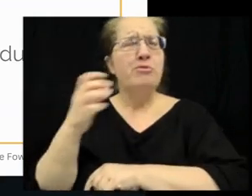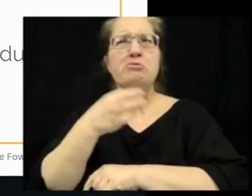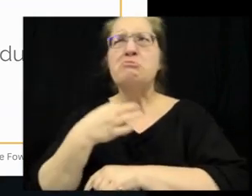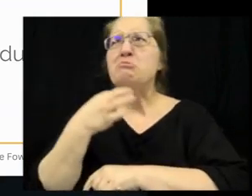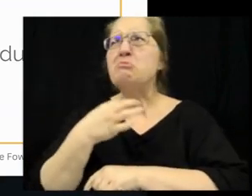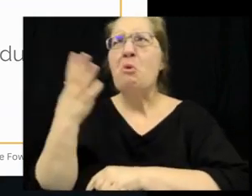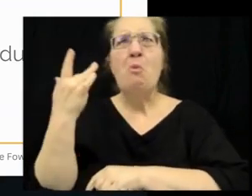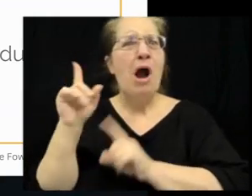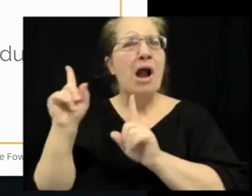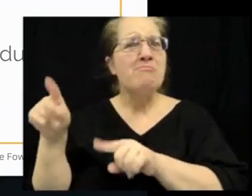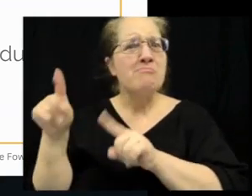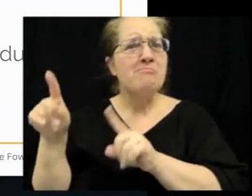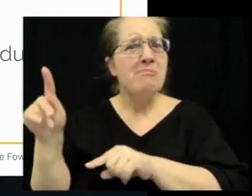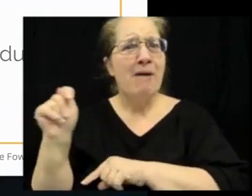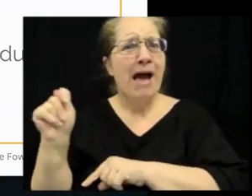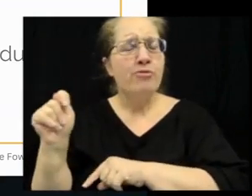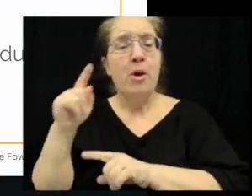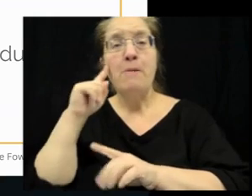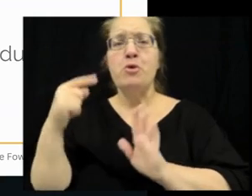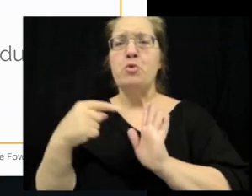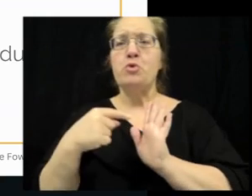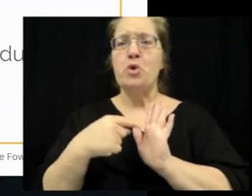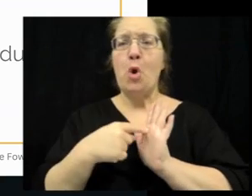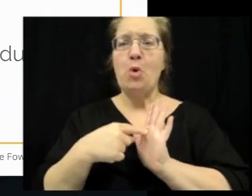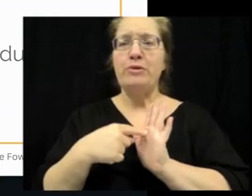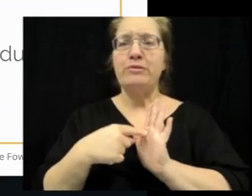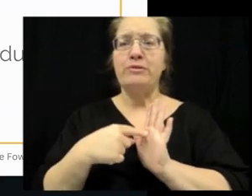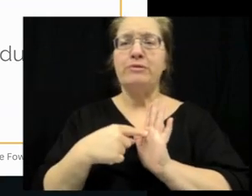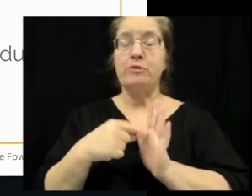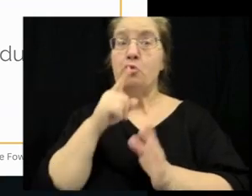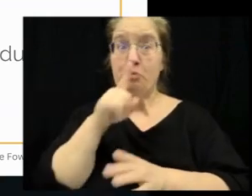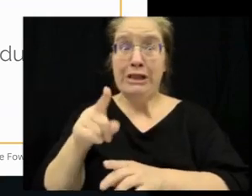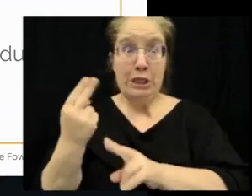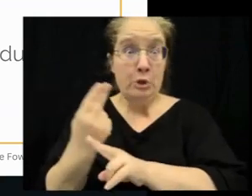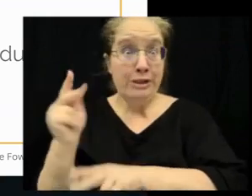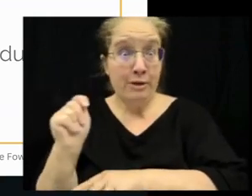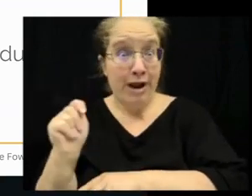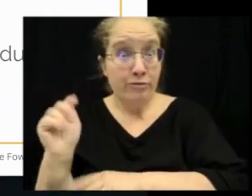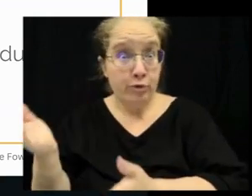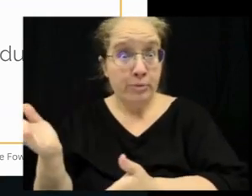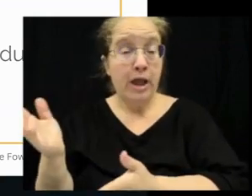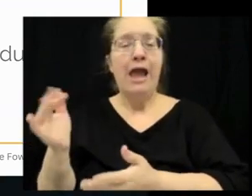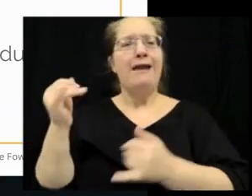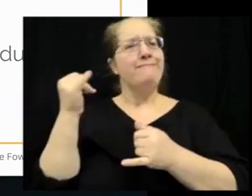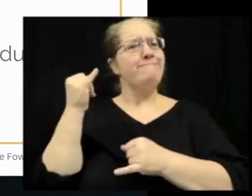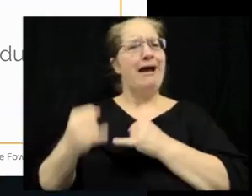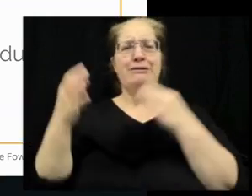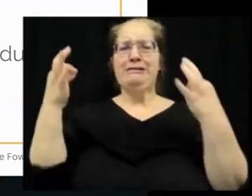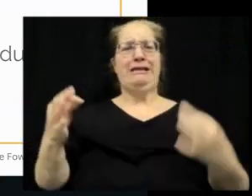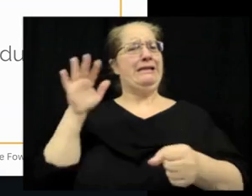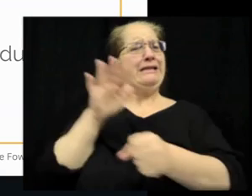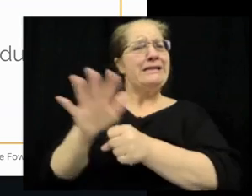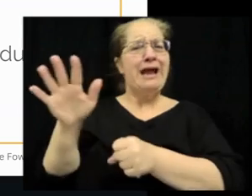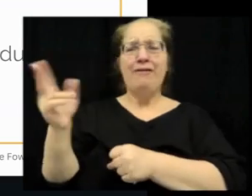world is happening. But you notice they're actually going to the restroom to use it. And finally, you just say, enough.